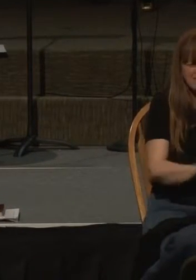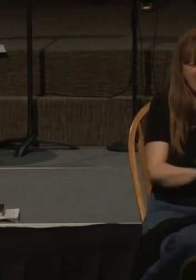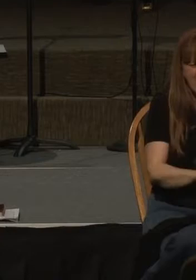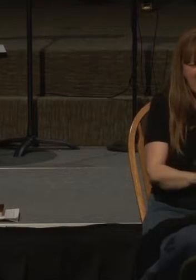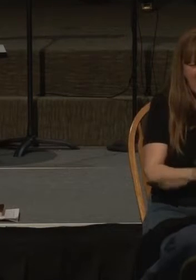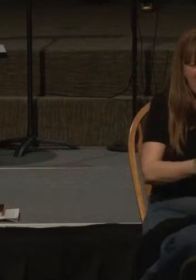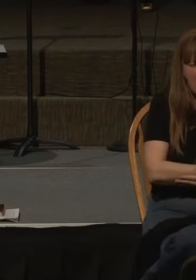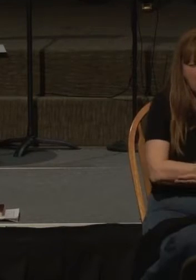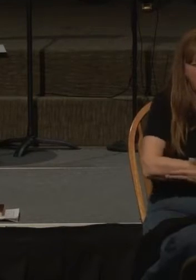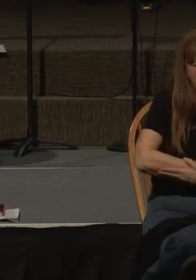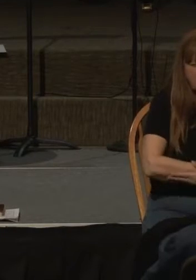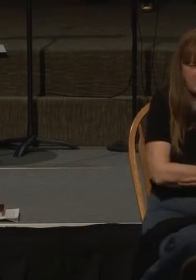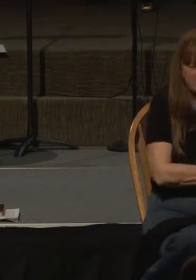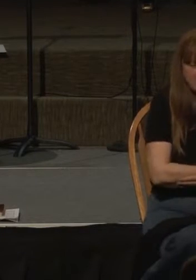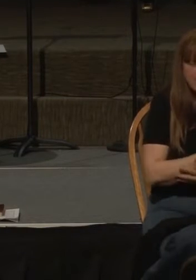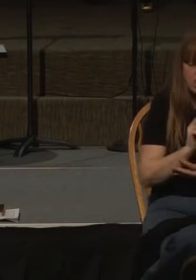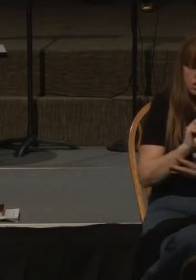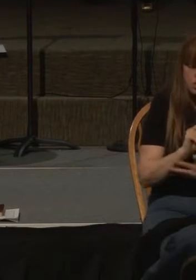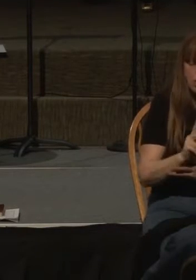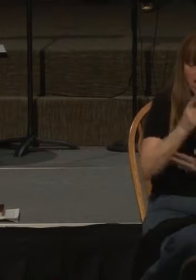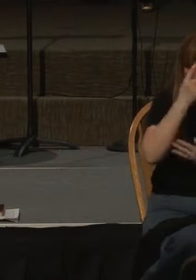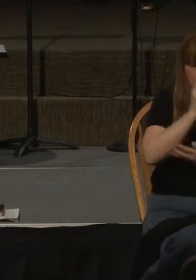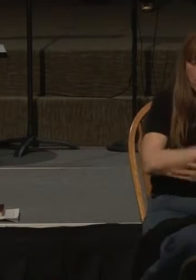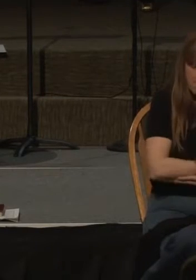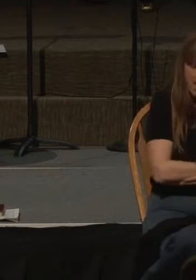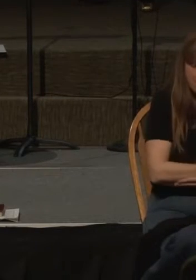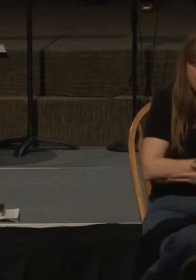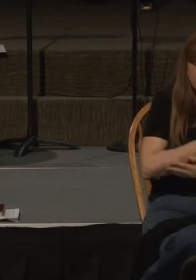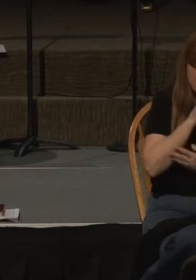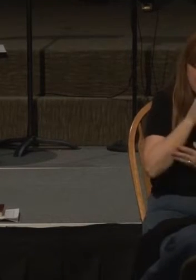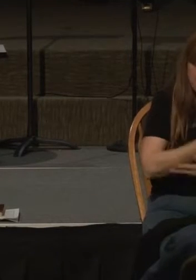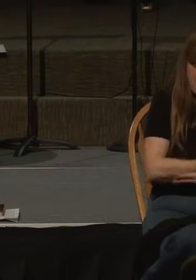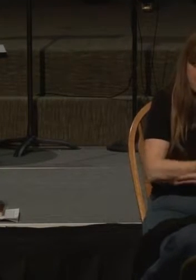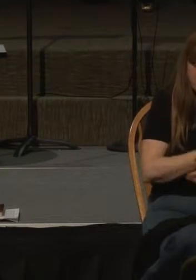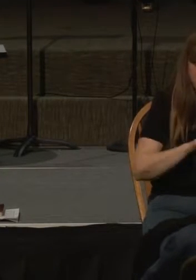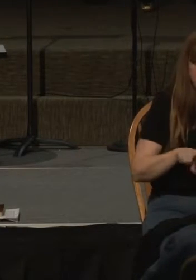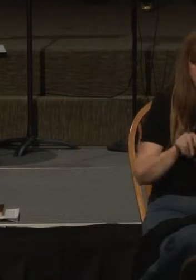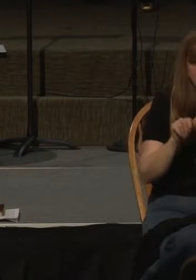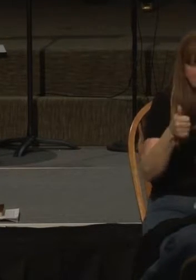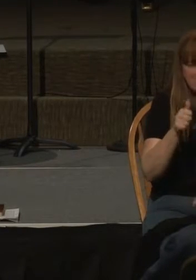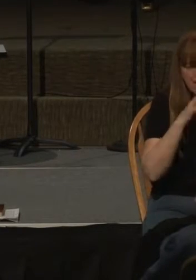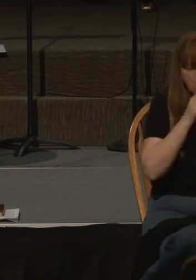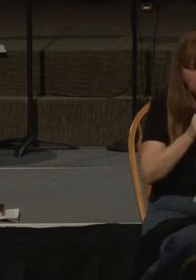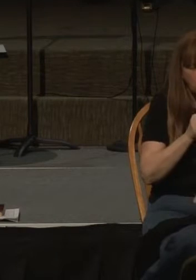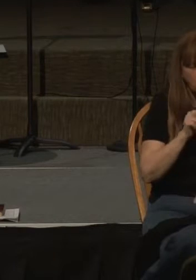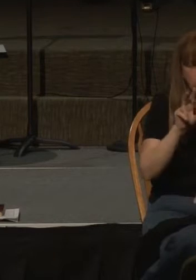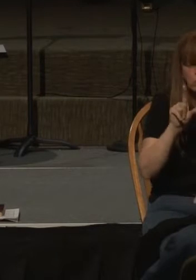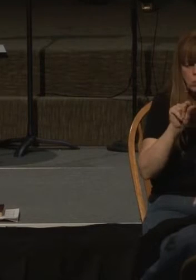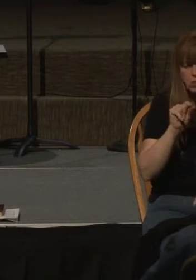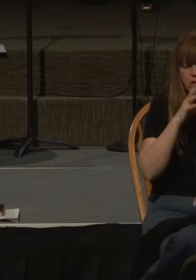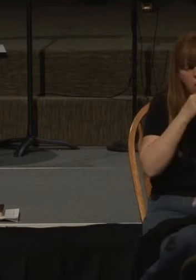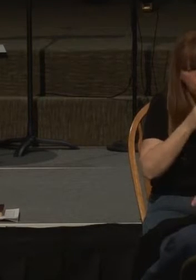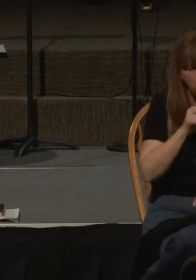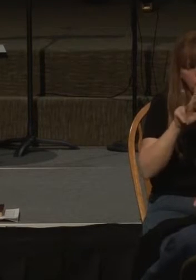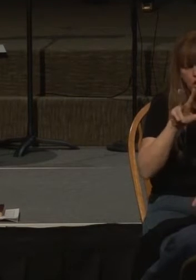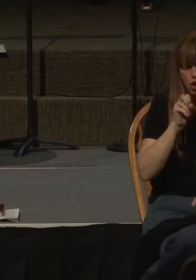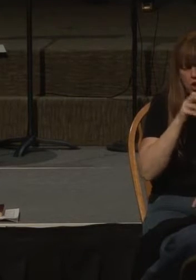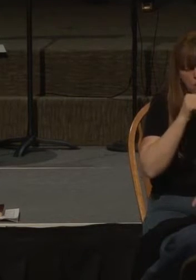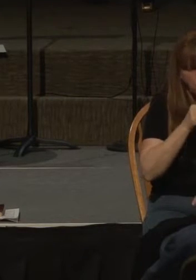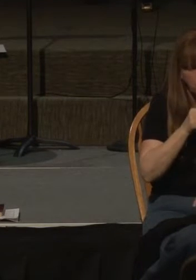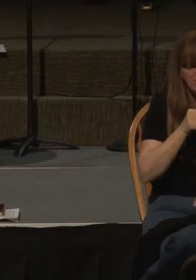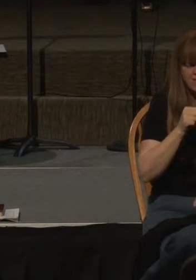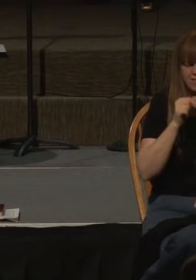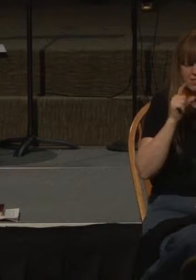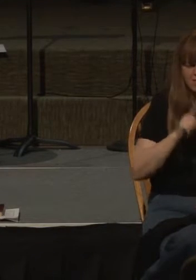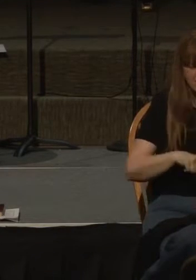for the newborns to be newborns, but for the 10-year-olds and the 20-year-olds and the 30-year-olds, it is unthinkable that we